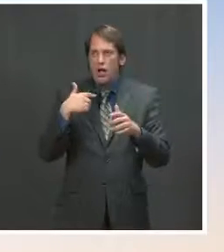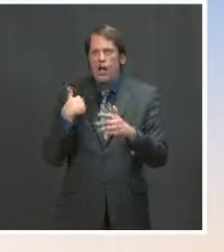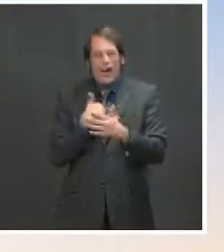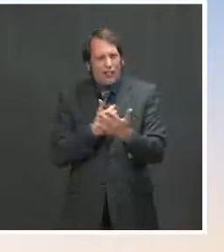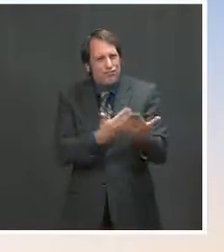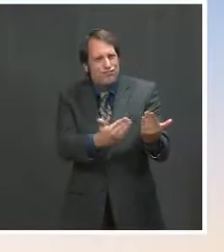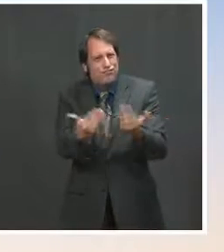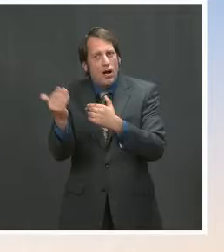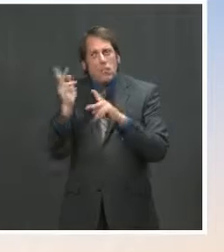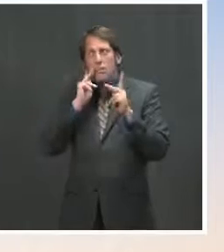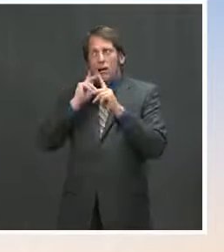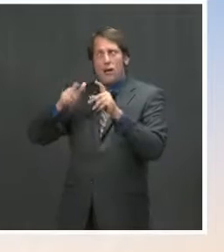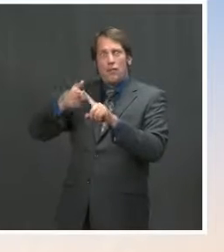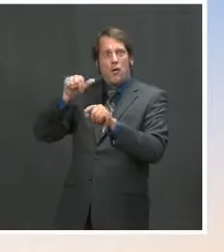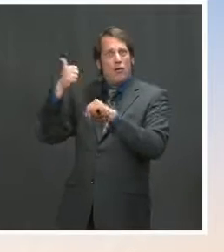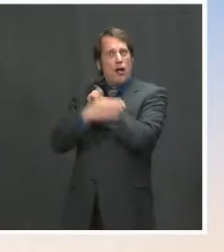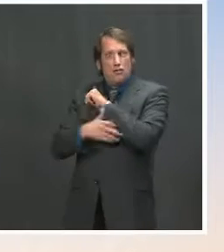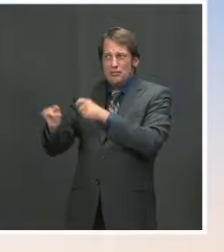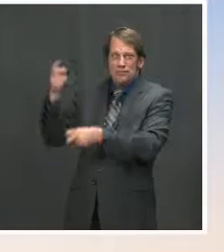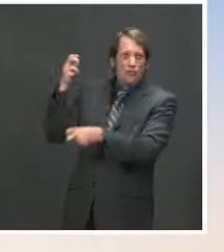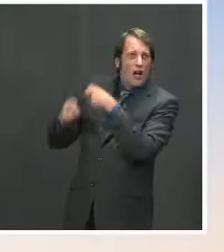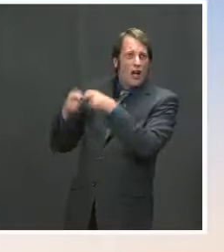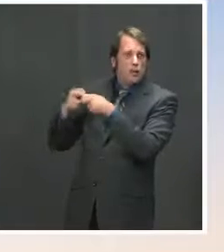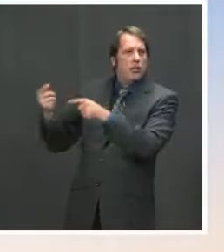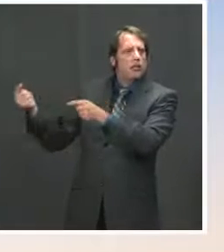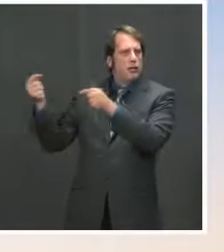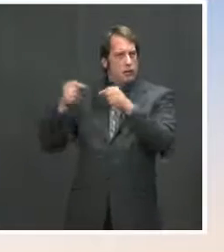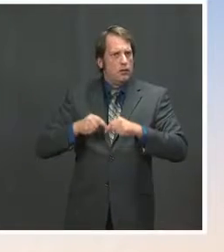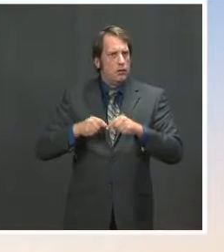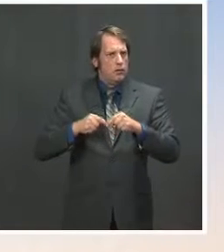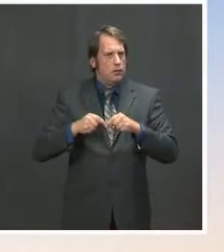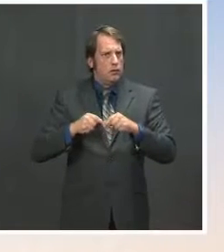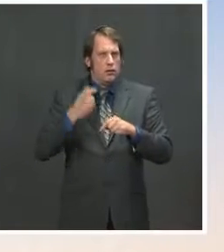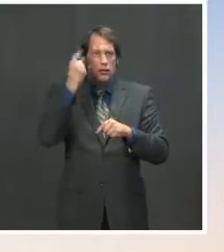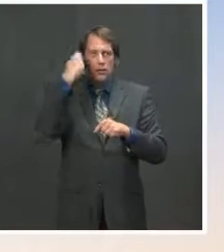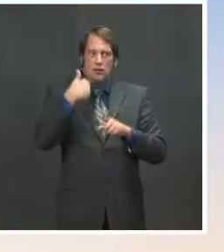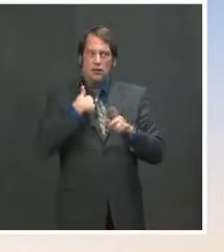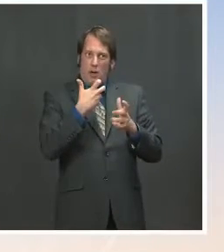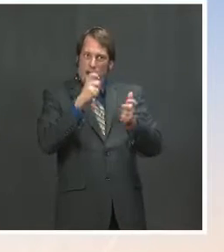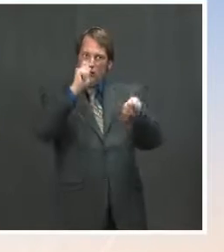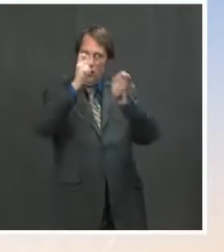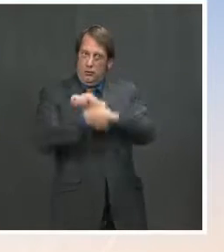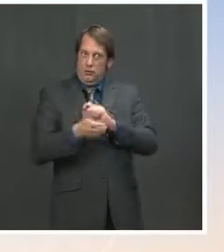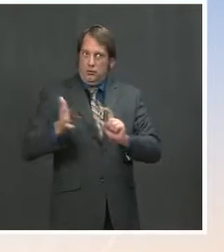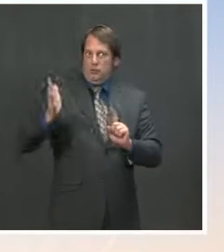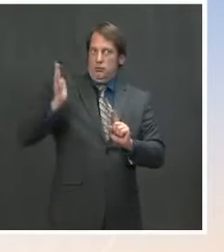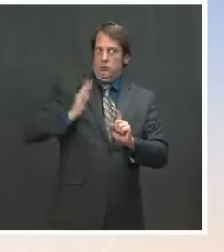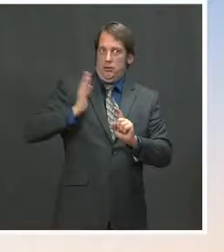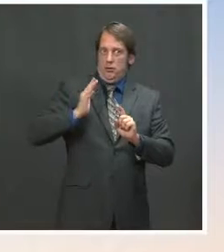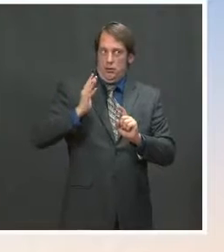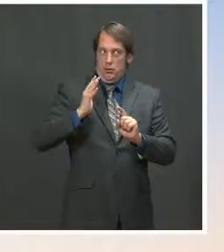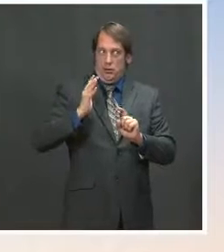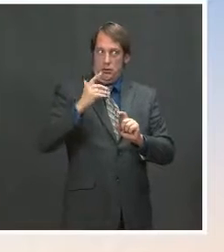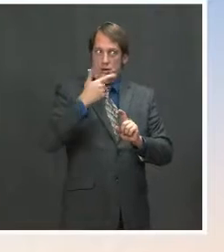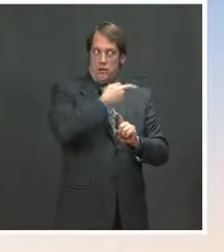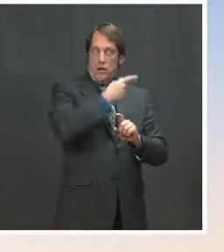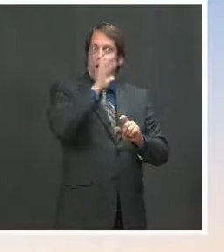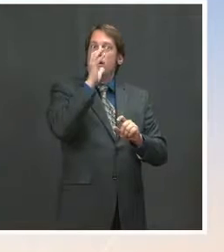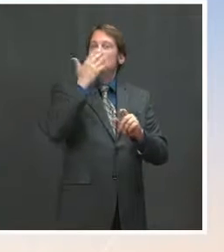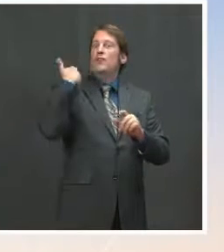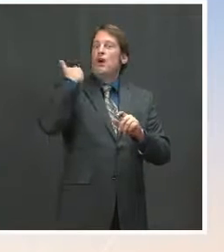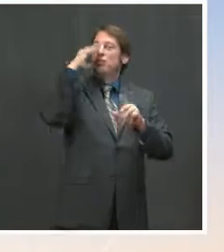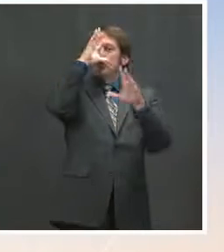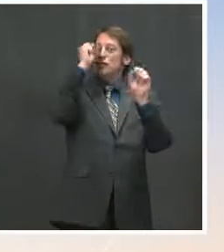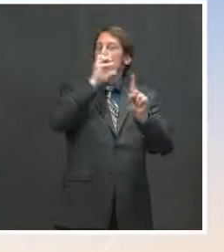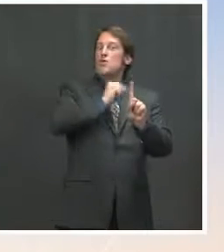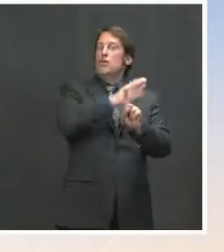are changing the policies of the last administration. We are changing the policy of not welcoming in people from Africa or people from